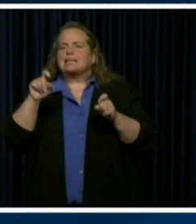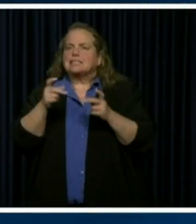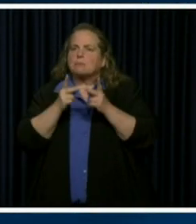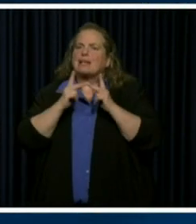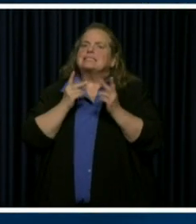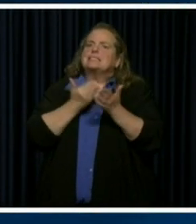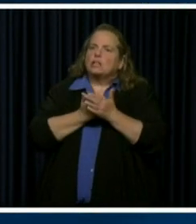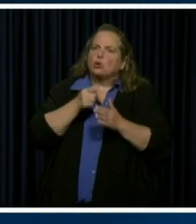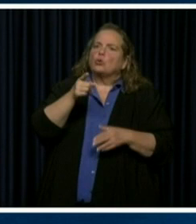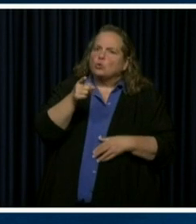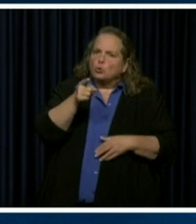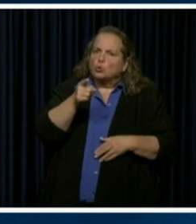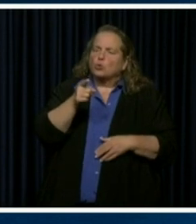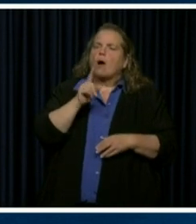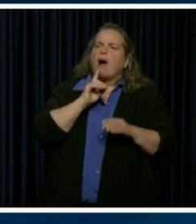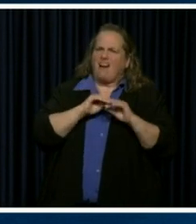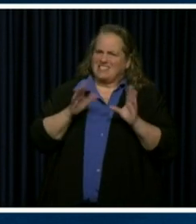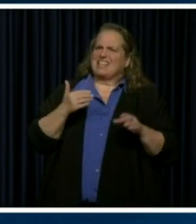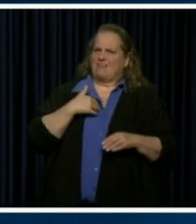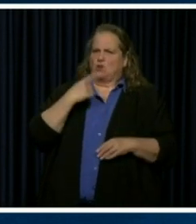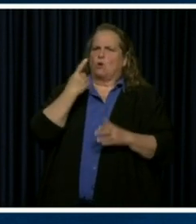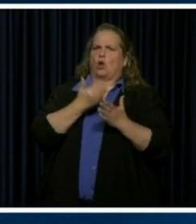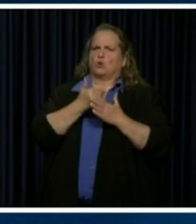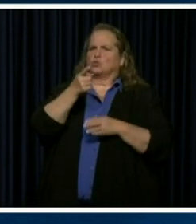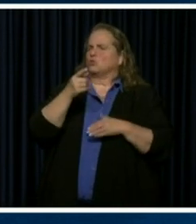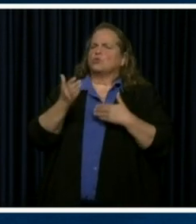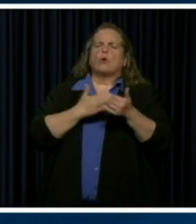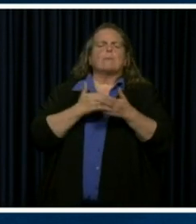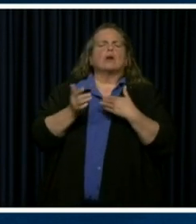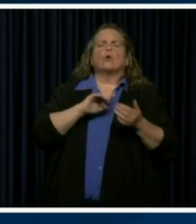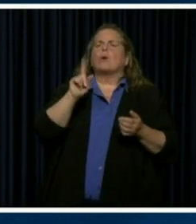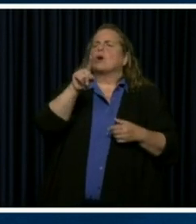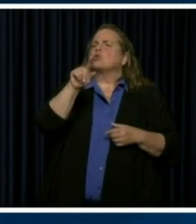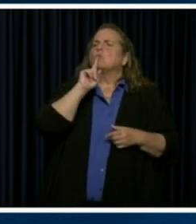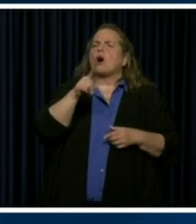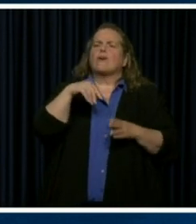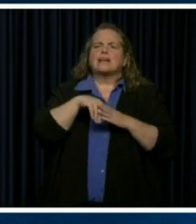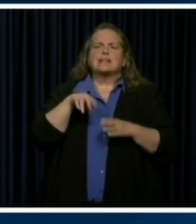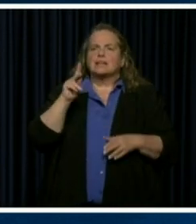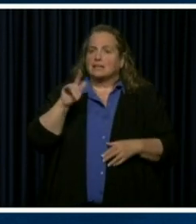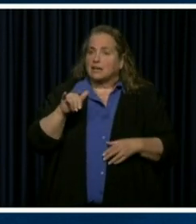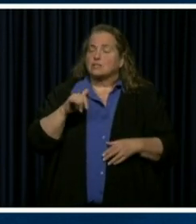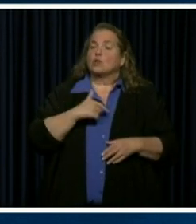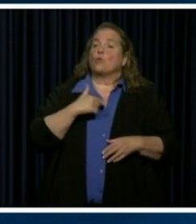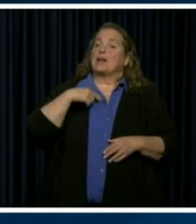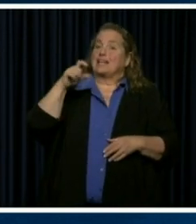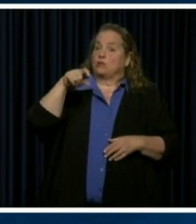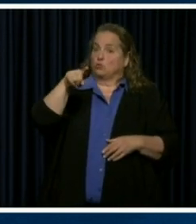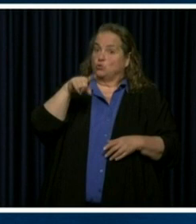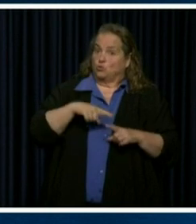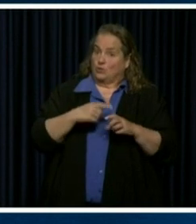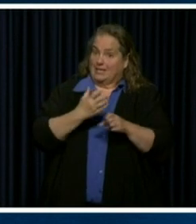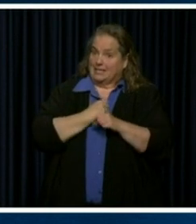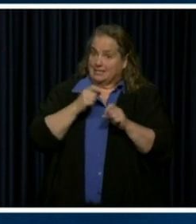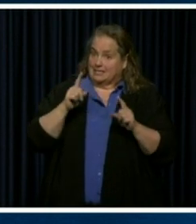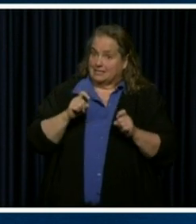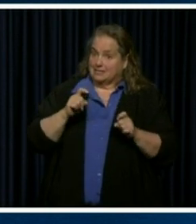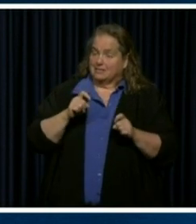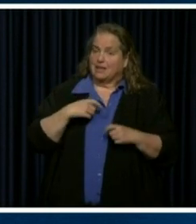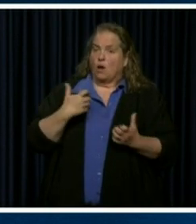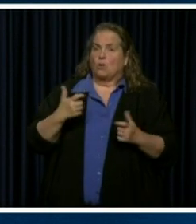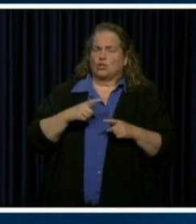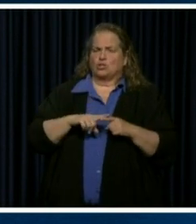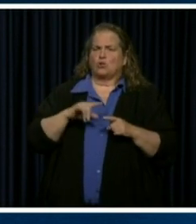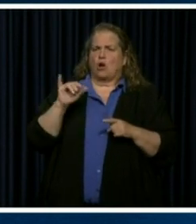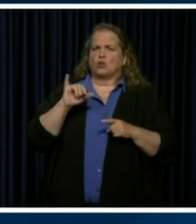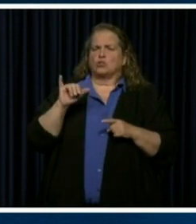you or pretty close to you, no matter where you are in Kentucky. So we need you to get tested. And I want to look over